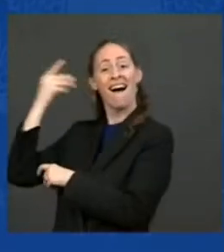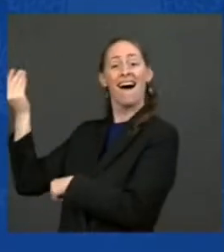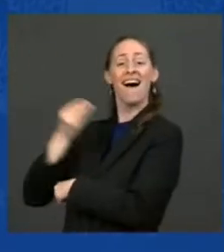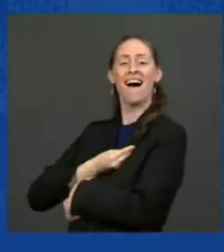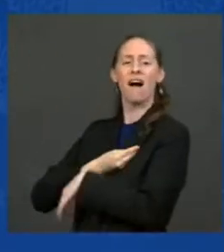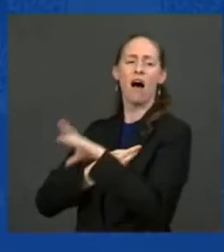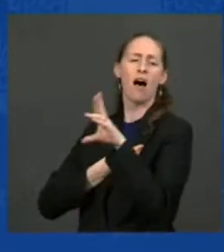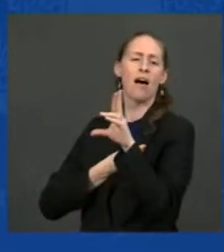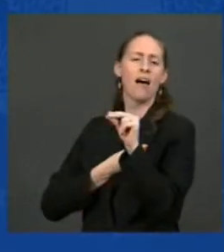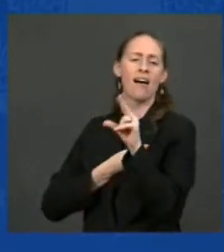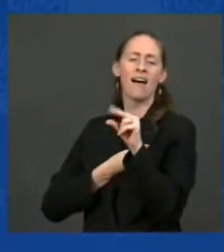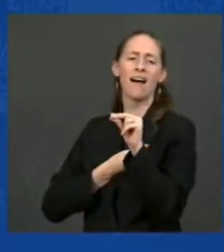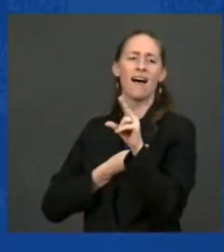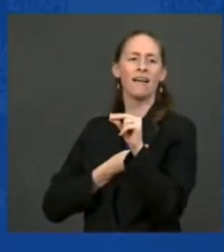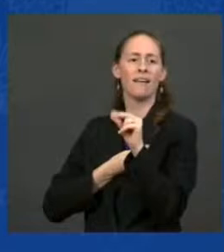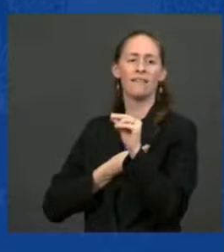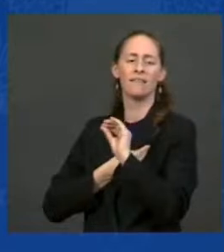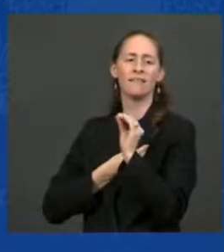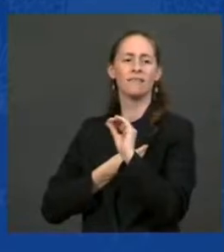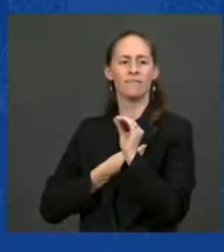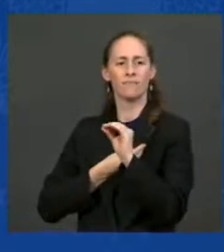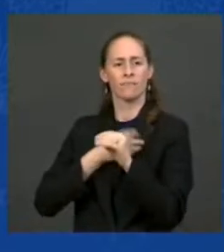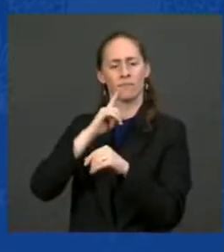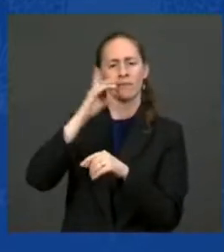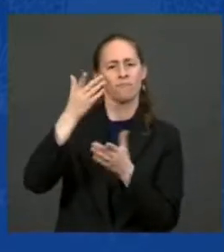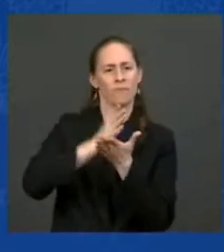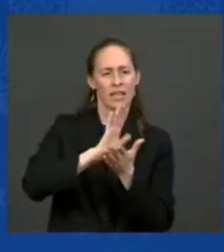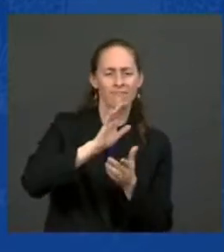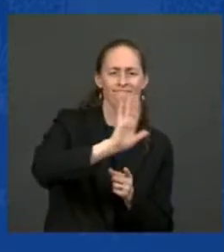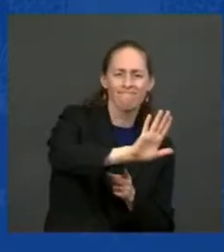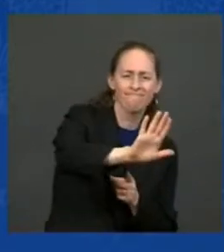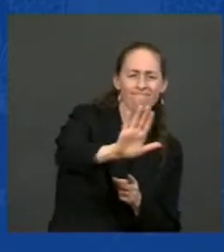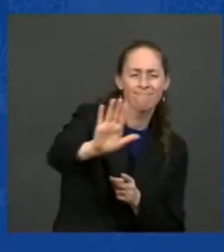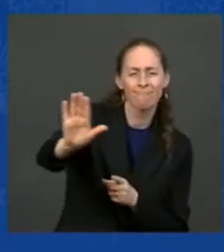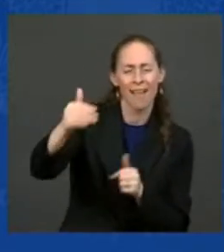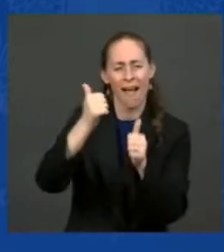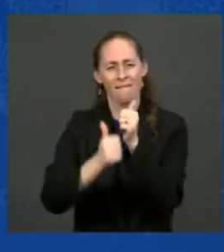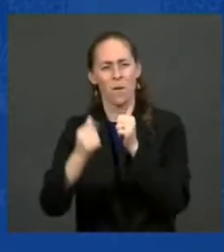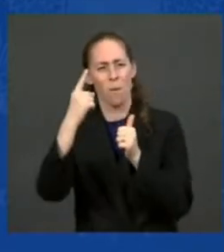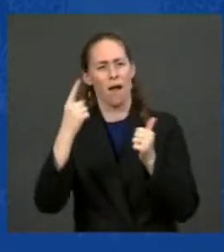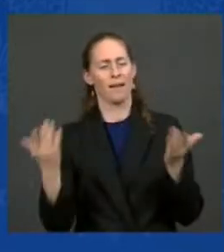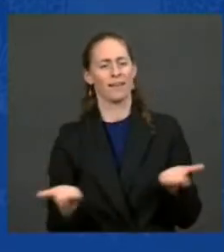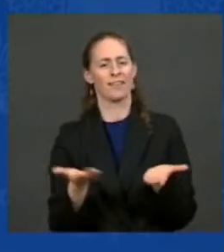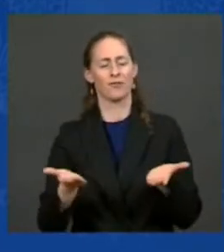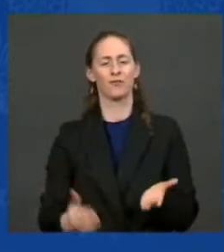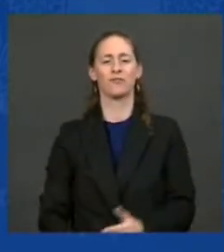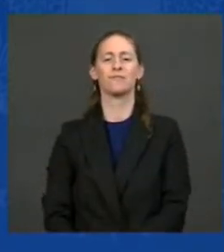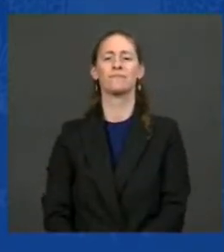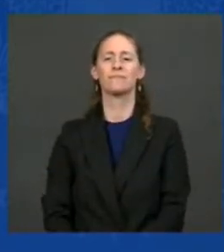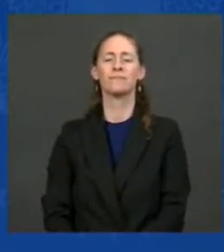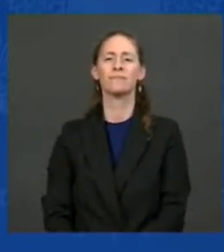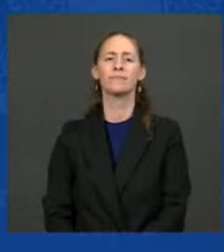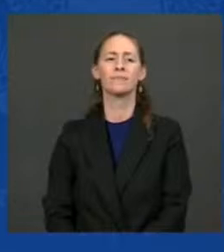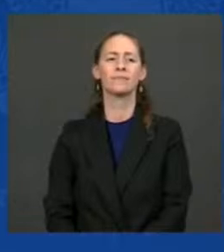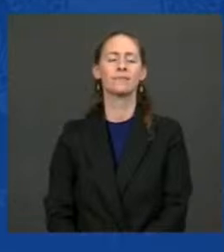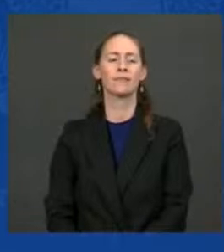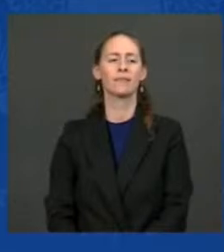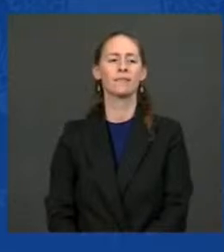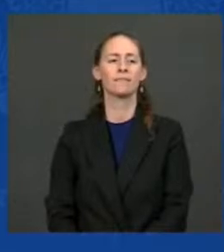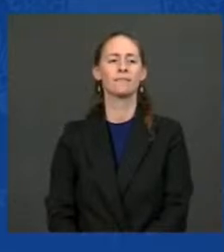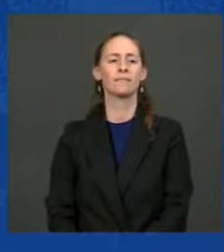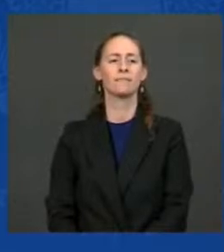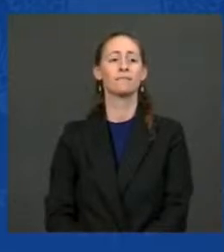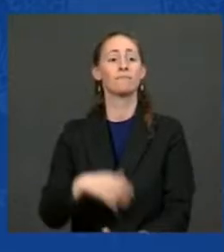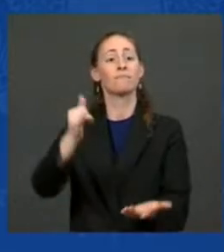exist for every individual, period. Period. And it's the job of government to protect